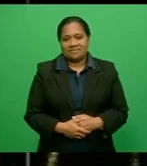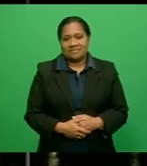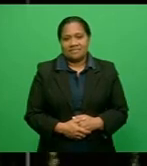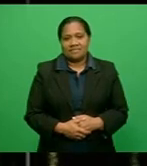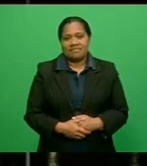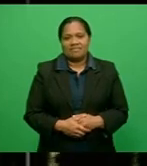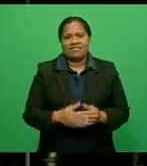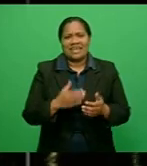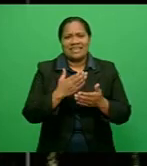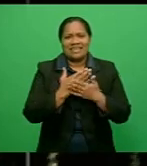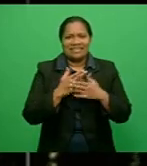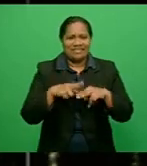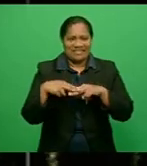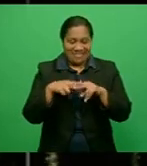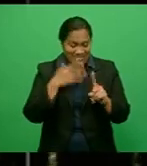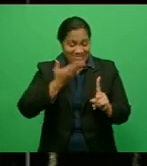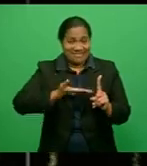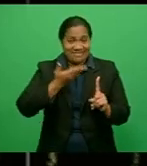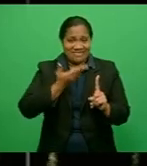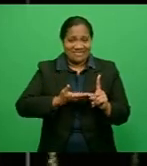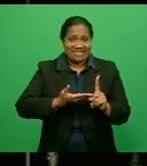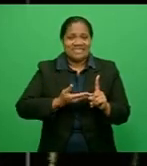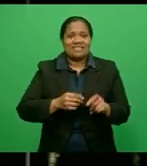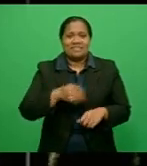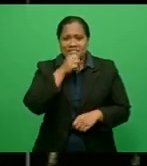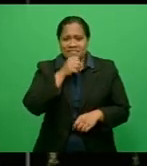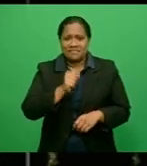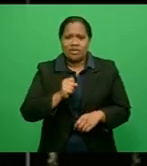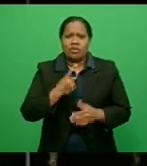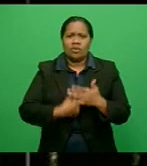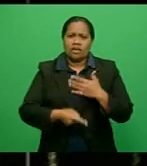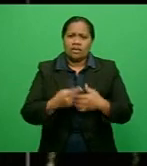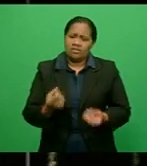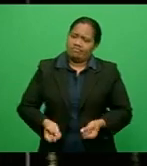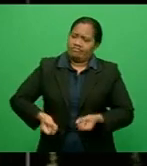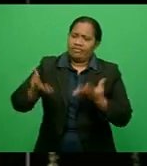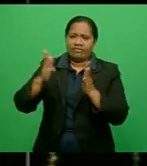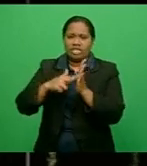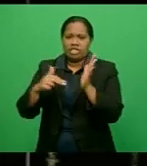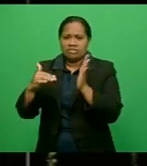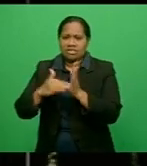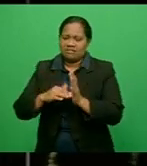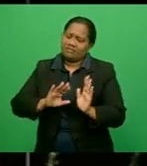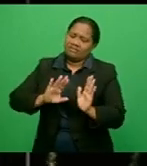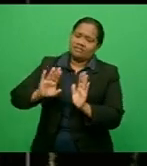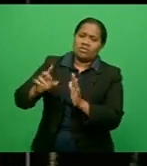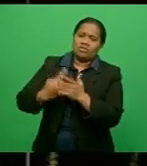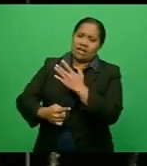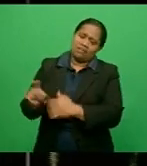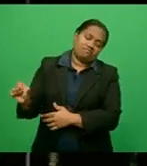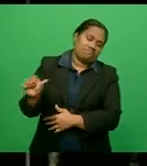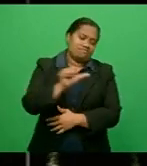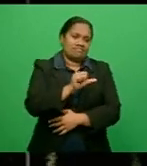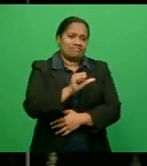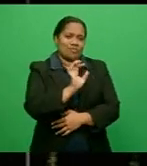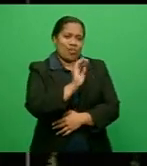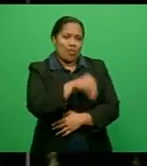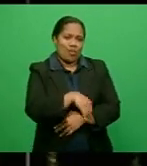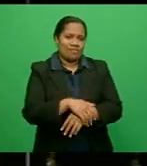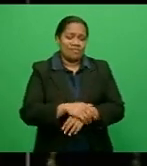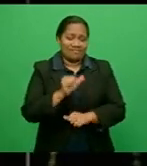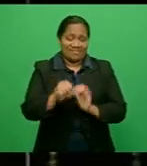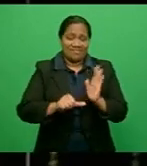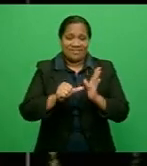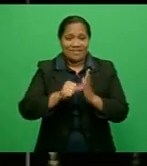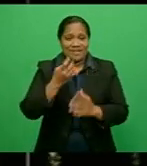A love for Fiji compelled Panapasan Dauna Kamakama to give up a comfortable life in New Zealand and return home to his roots. The